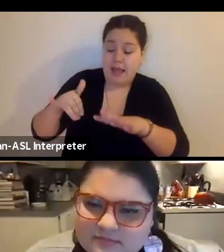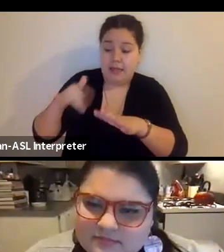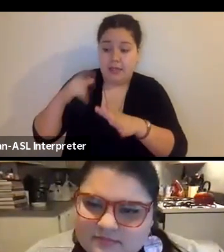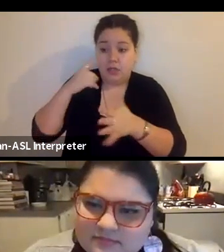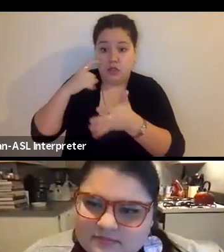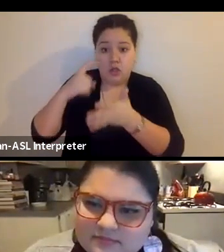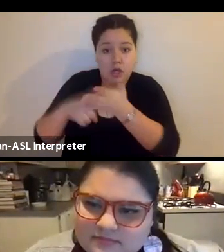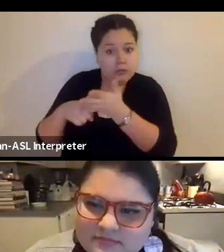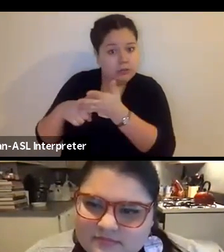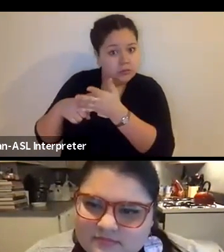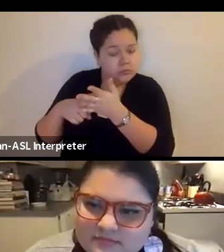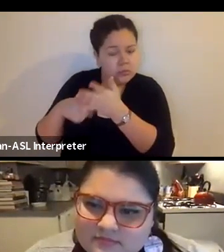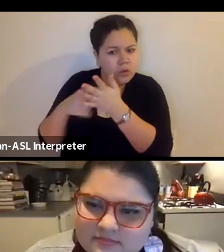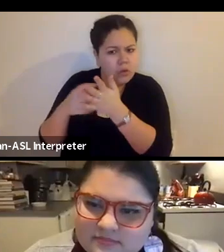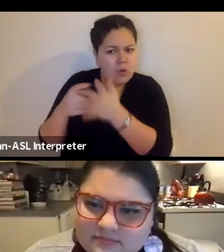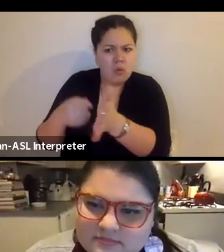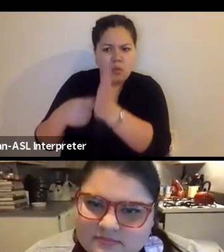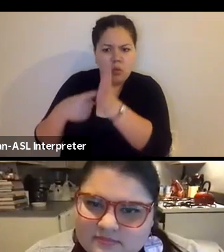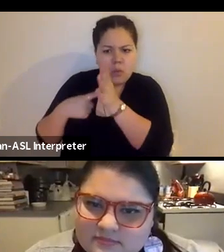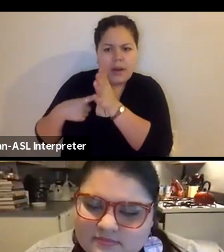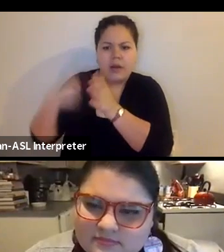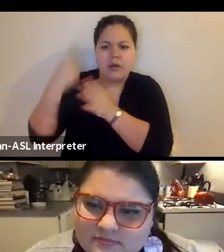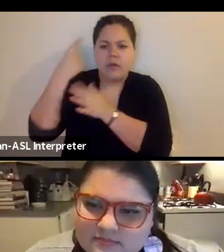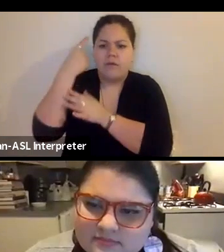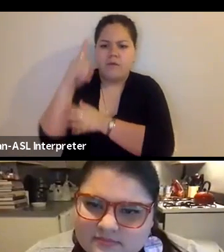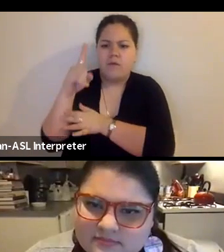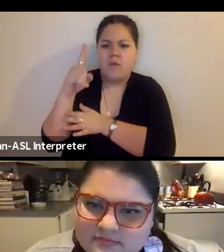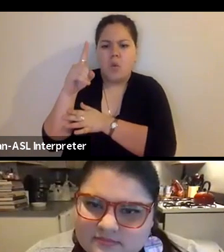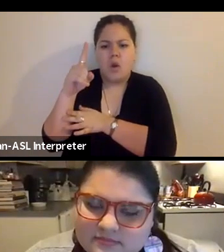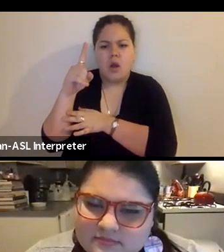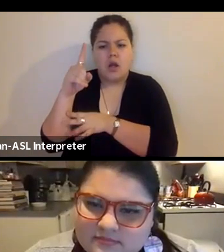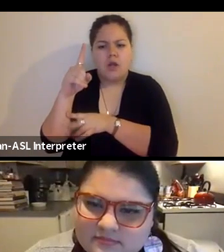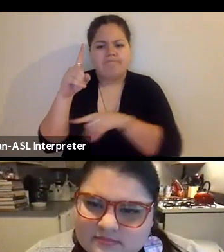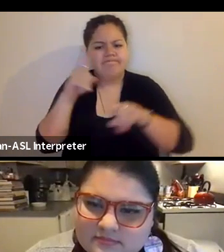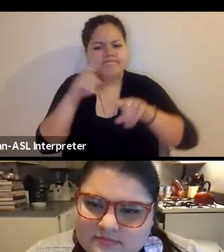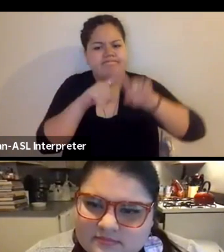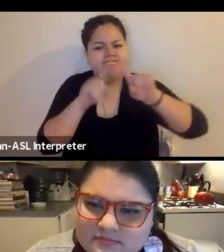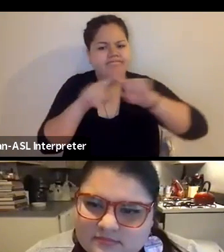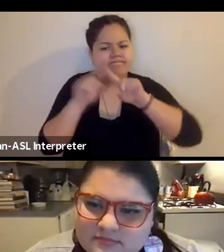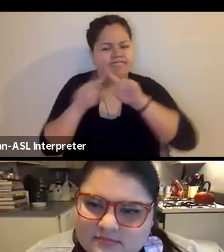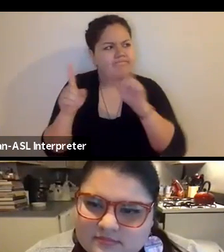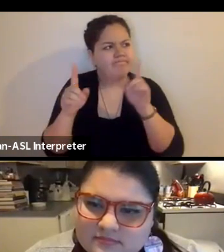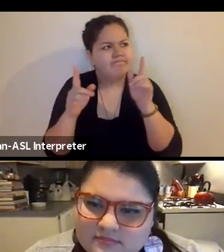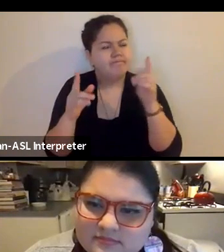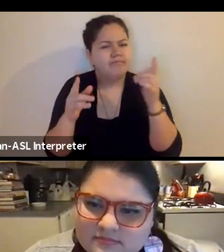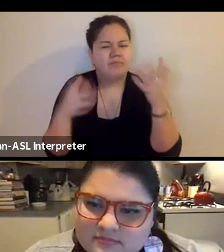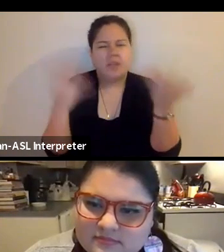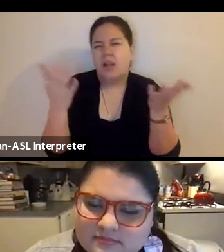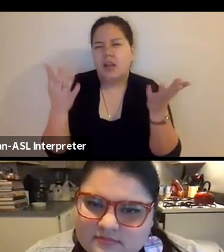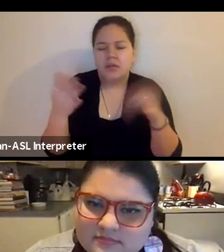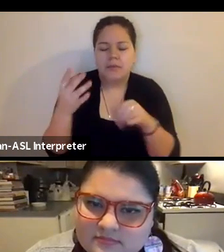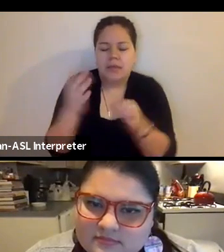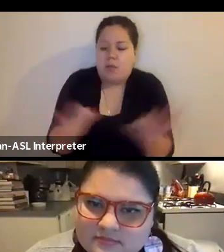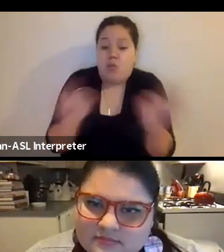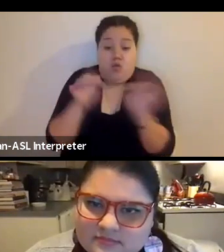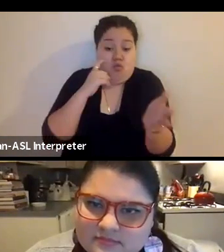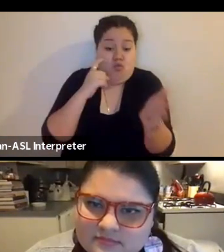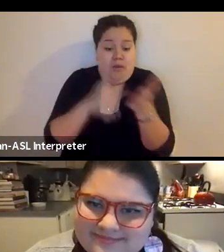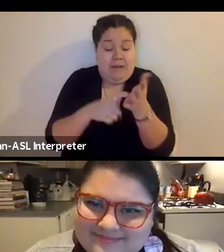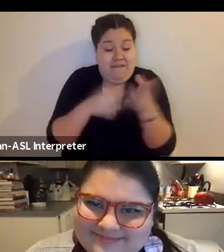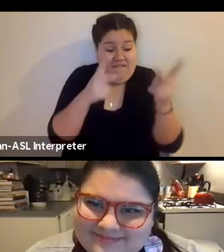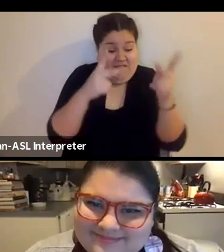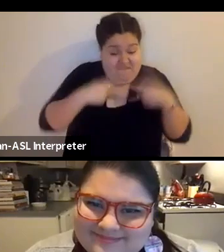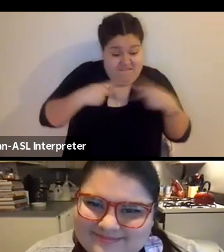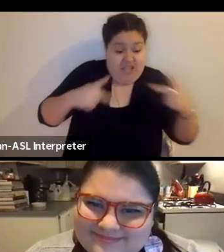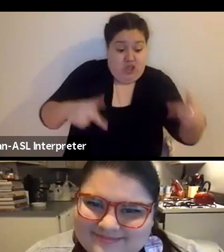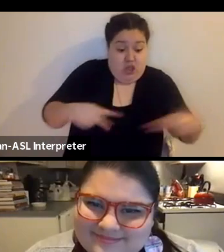technical aspects of theatrical production. So is it useful to acknowledge not only the physical place that you